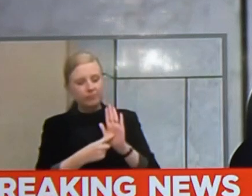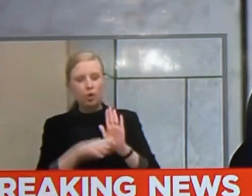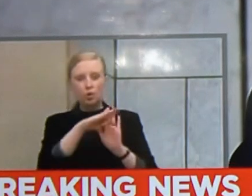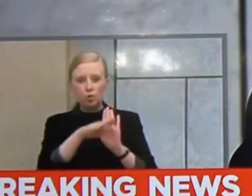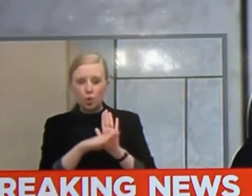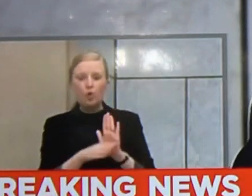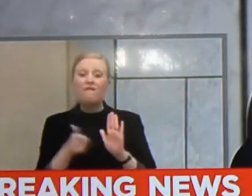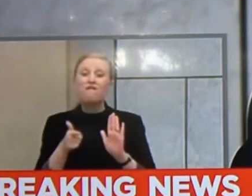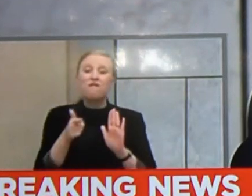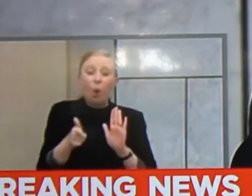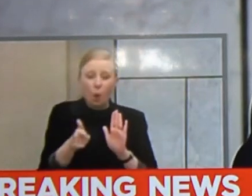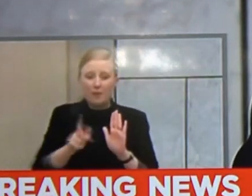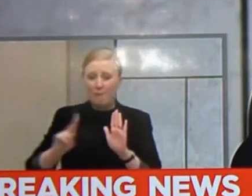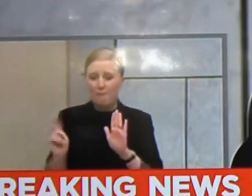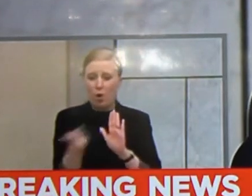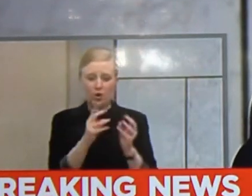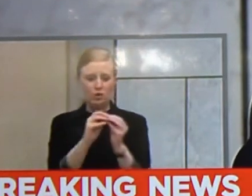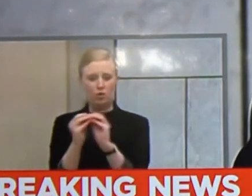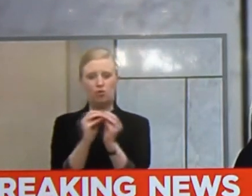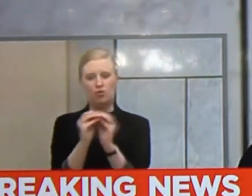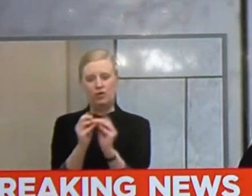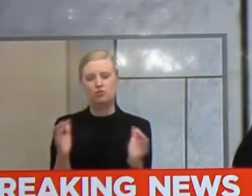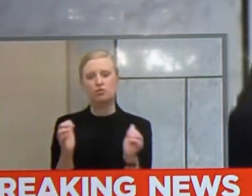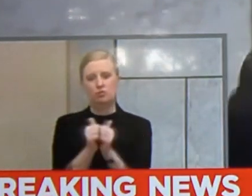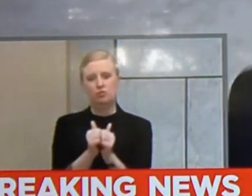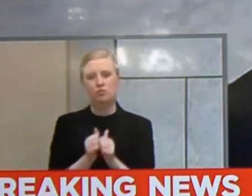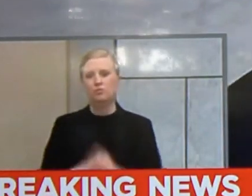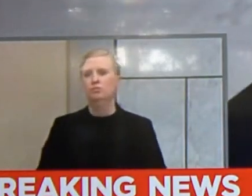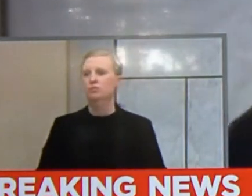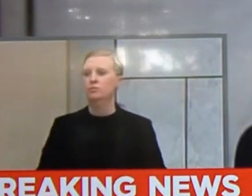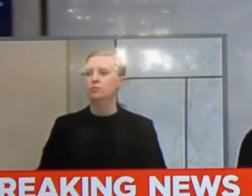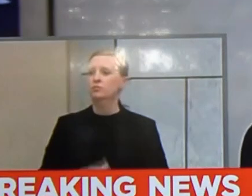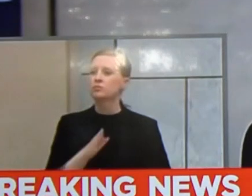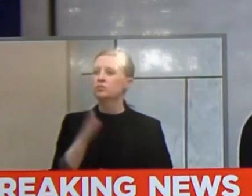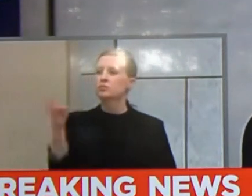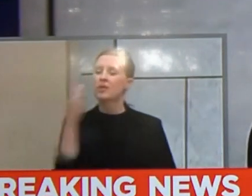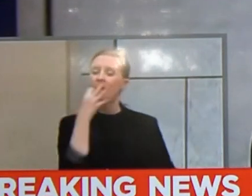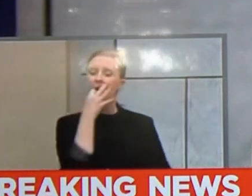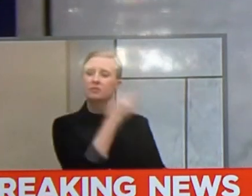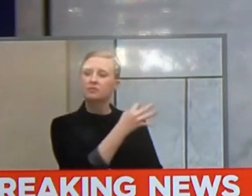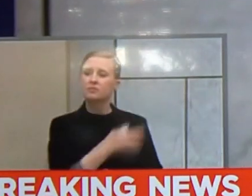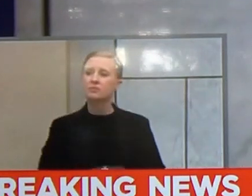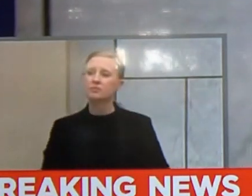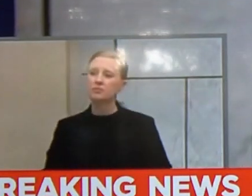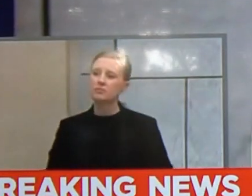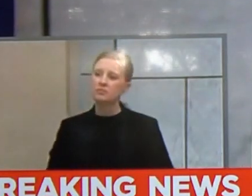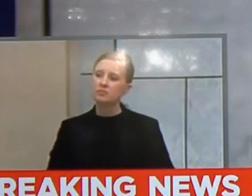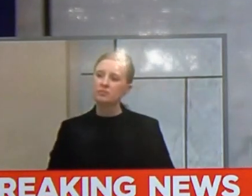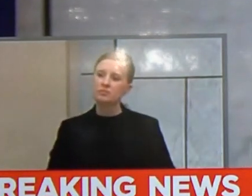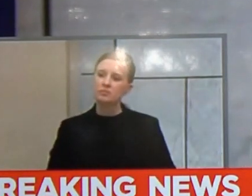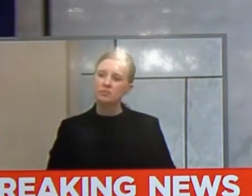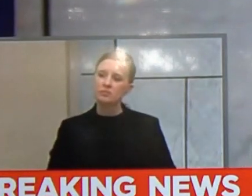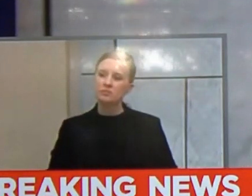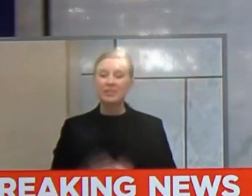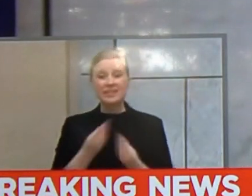out. And if people don't want to do that, well, they won't have those protections. Yep, Jim. Prime Minister, not everyone is considerate or patient.